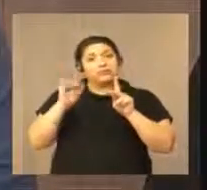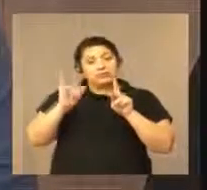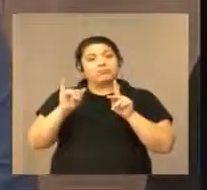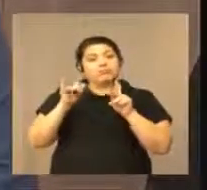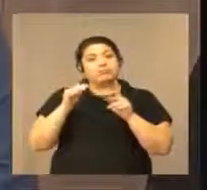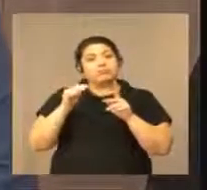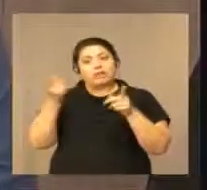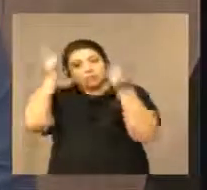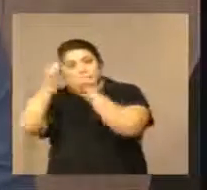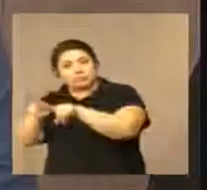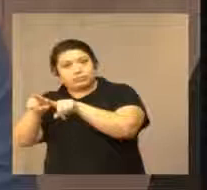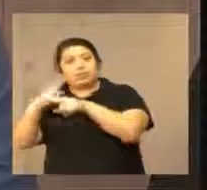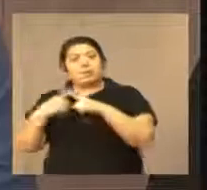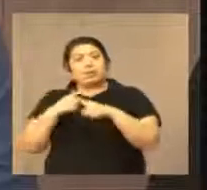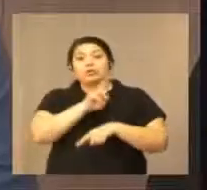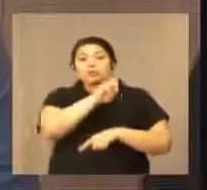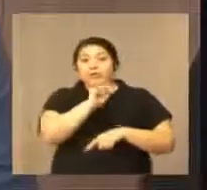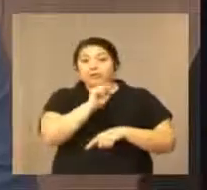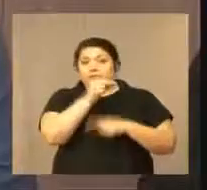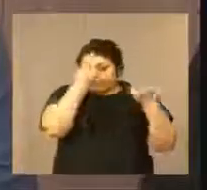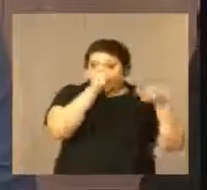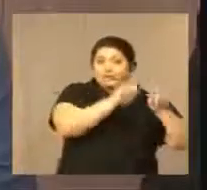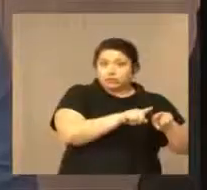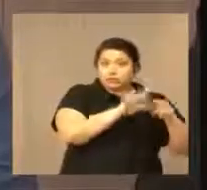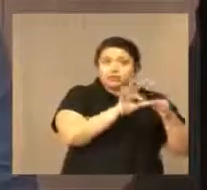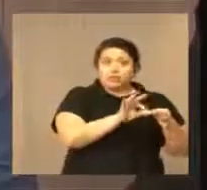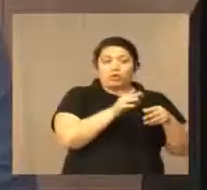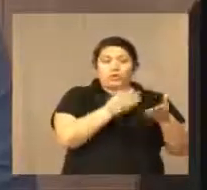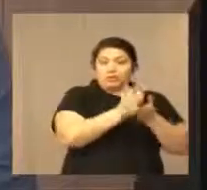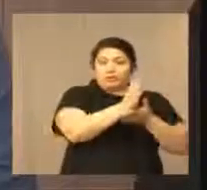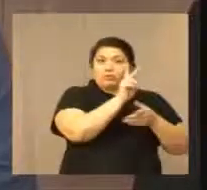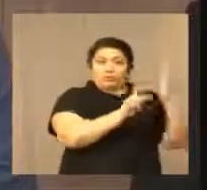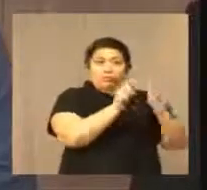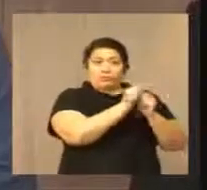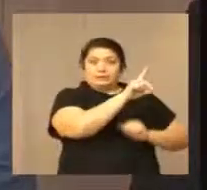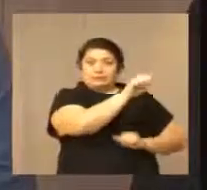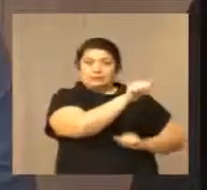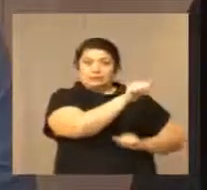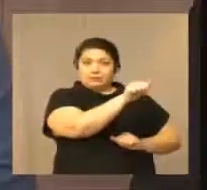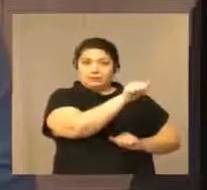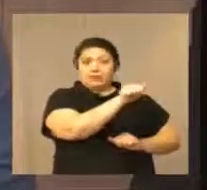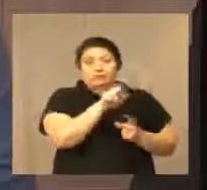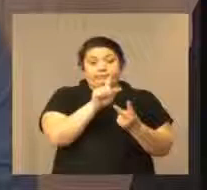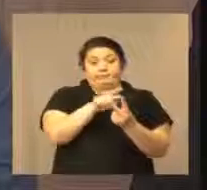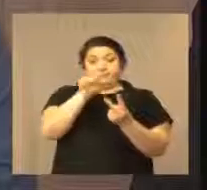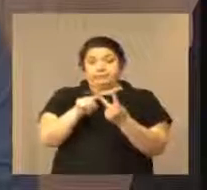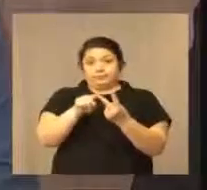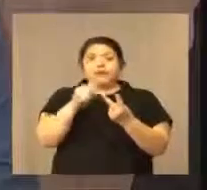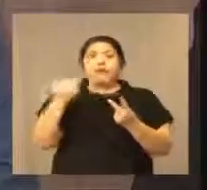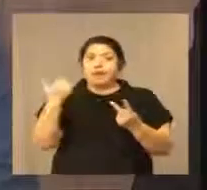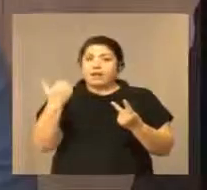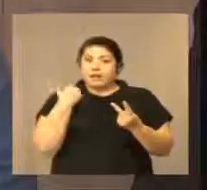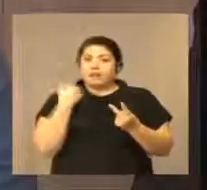Peoples, and the United Nations Convention on the Rights of Persons with Disabilities, there are